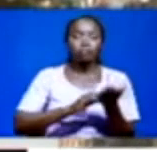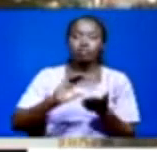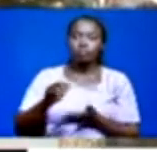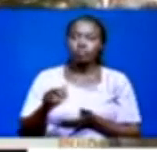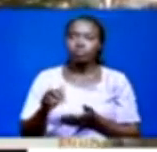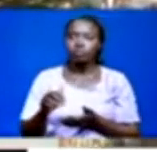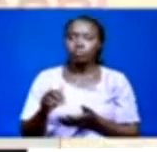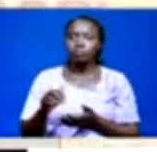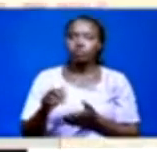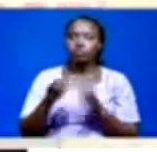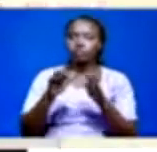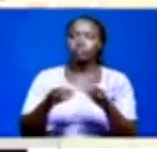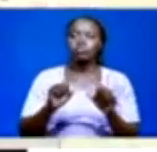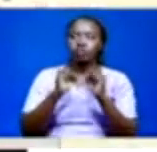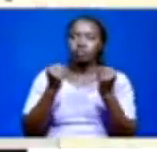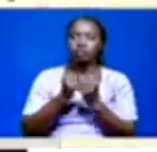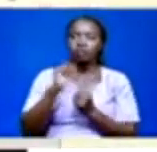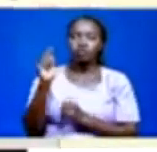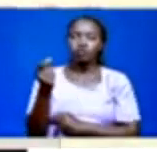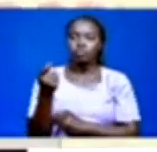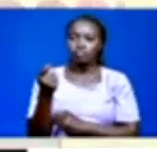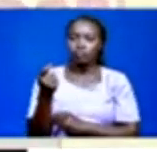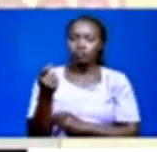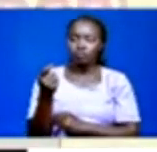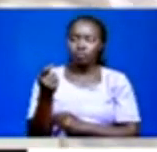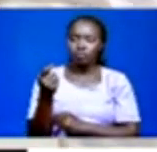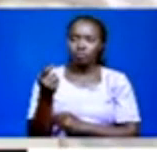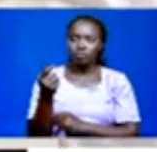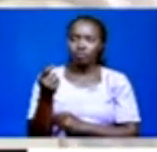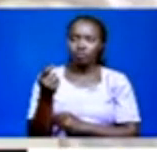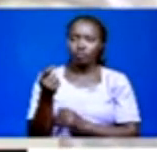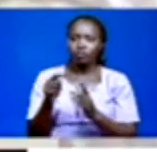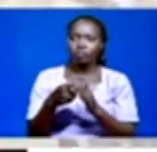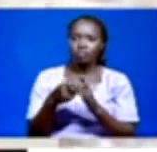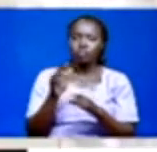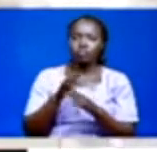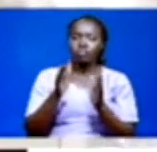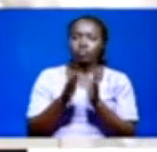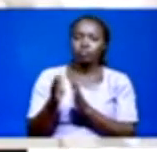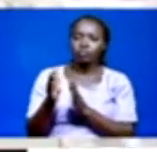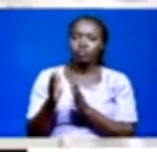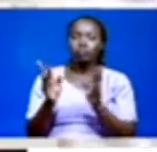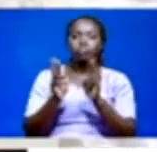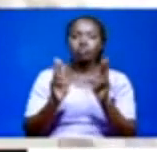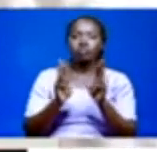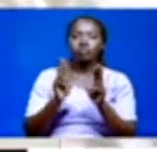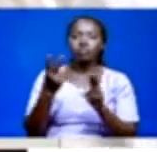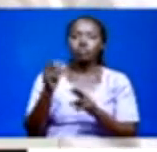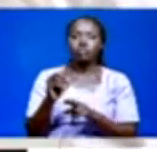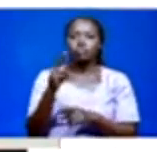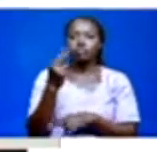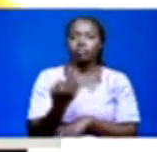the Agricultural Society of Kenya, ASK, has started early preparations in readiness for the